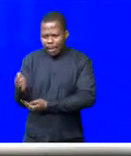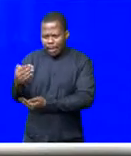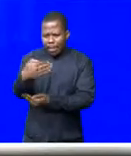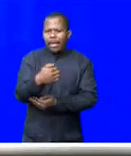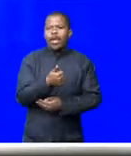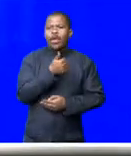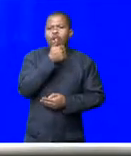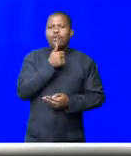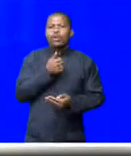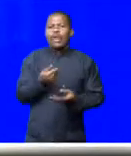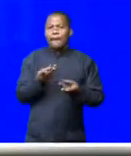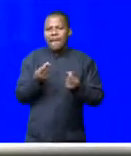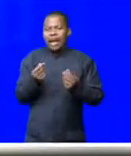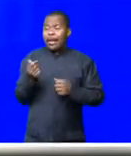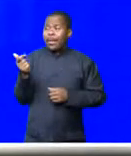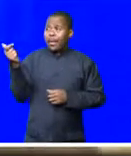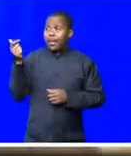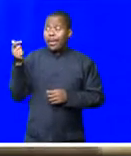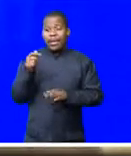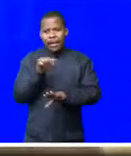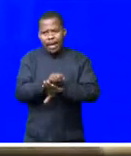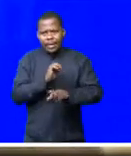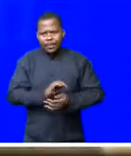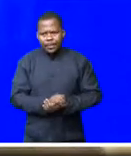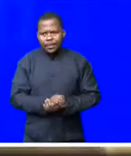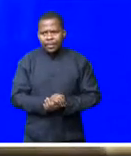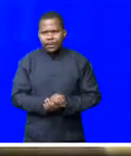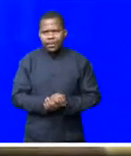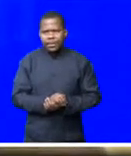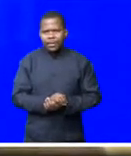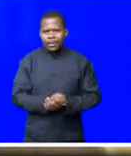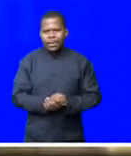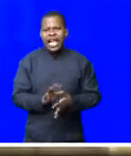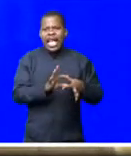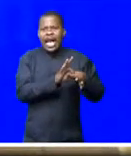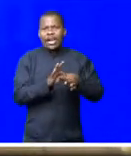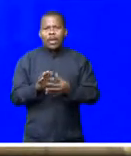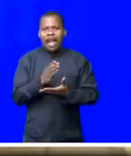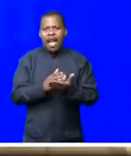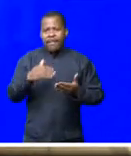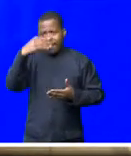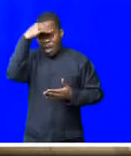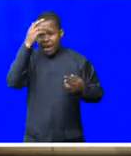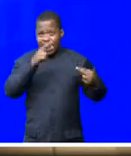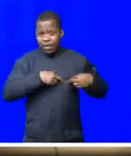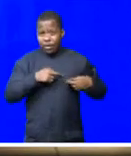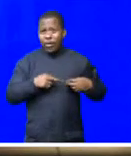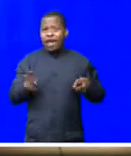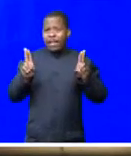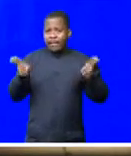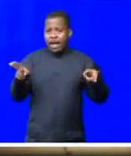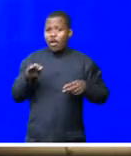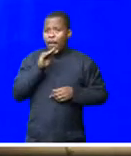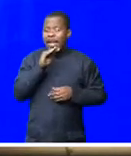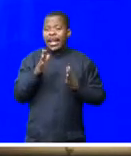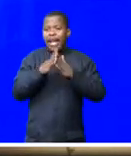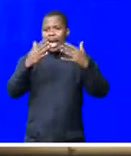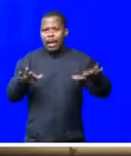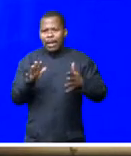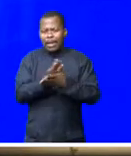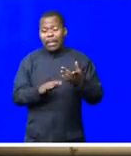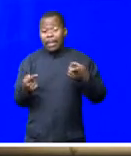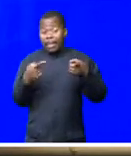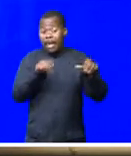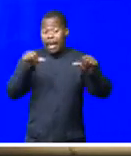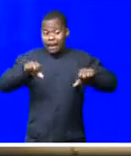utawuba nendlela ukuthi atisebenzise. Libandla letemvelo keselikwente kwaba kuqala kulahla DB noma ngabe ngukuphi,